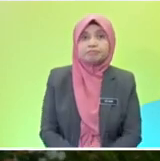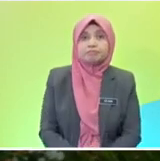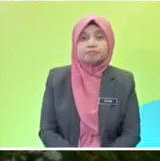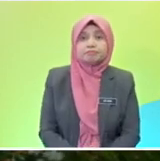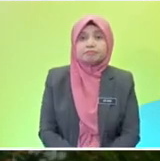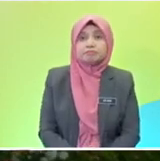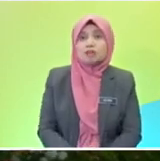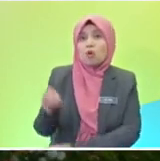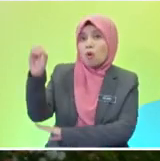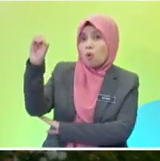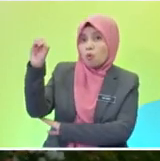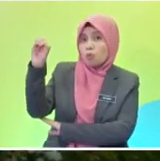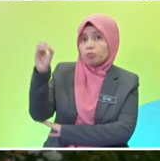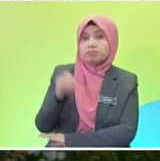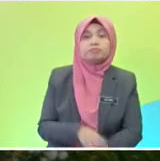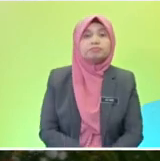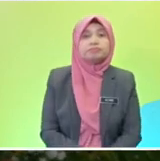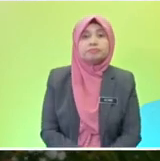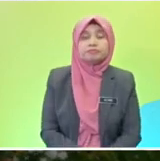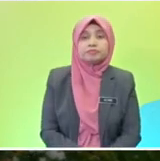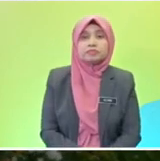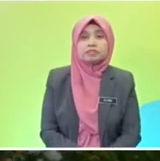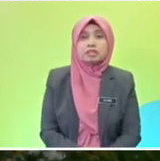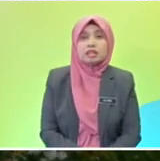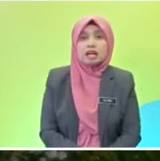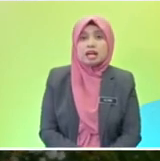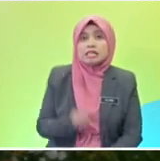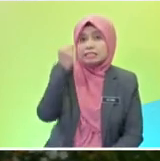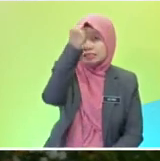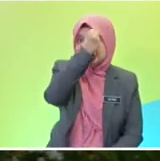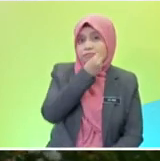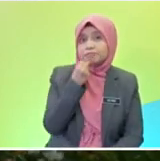Orchid. Yeah. Okay. A morning glory is